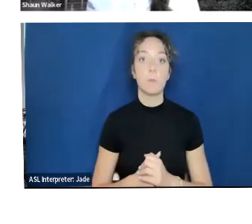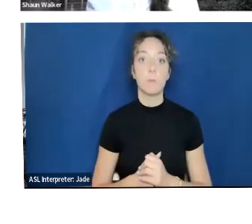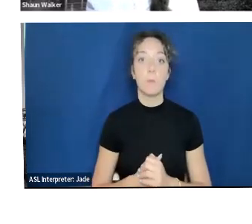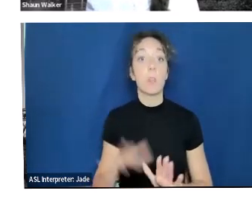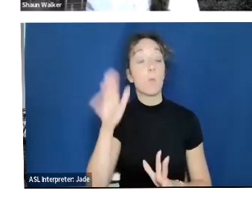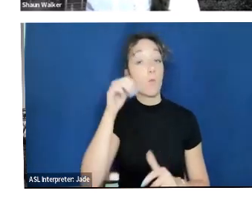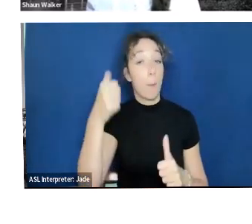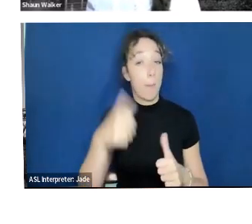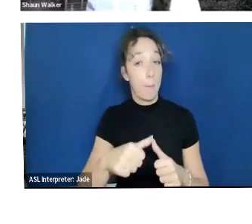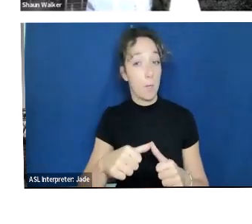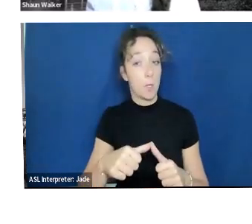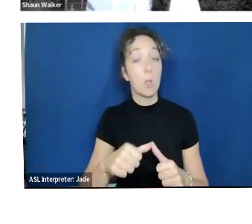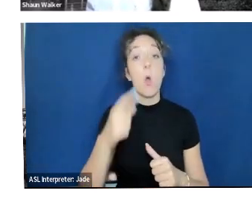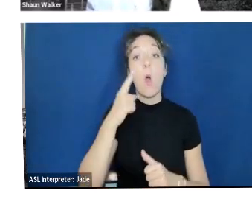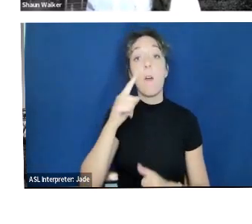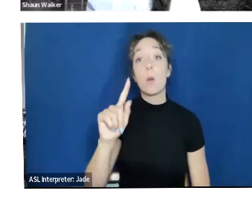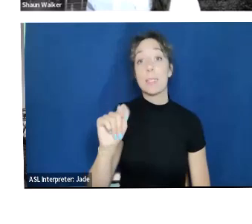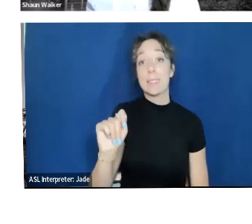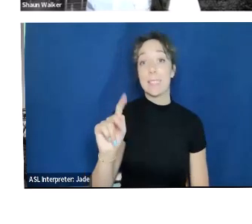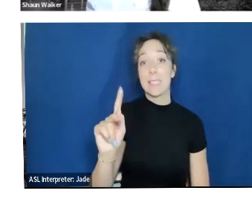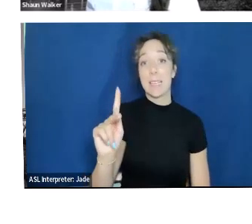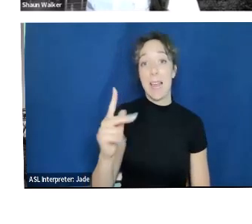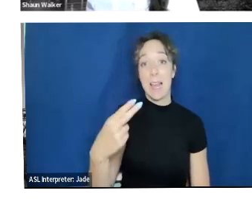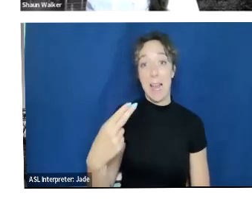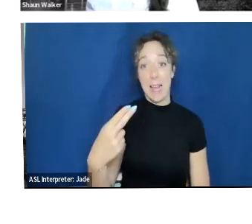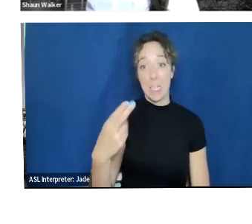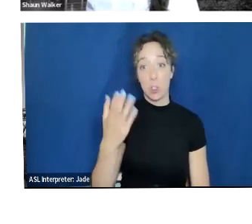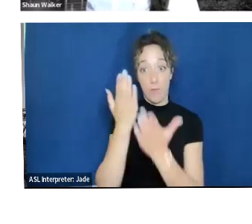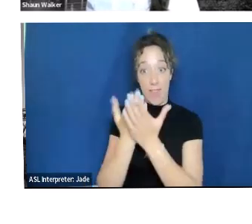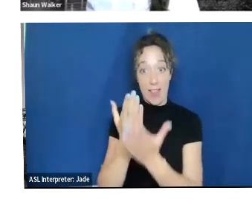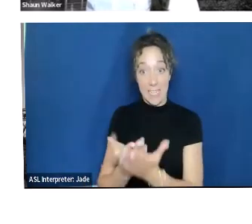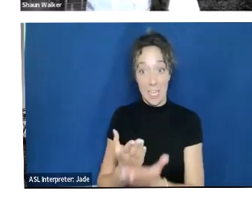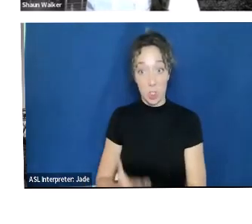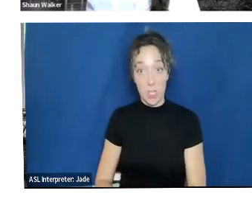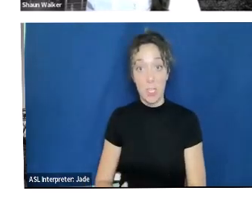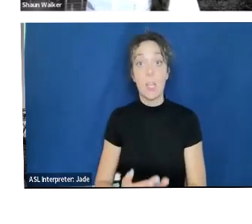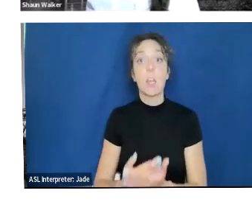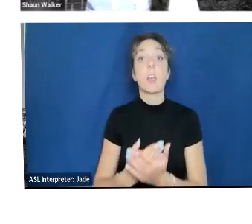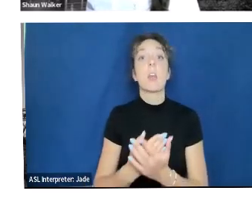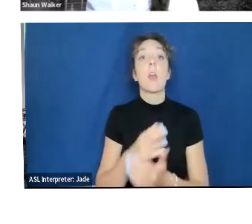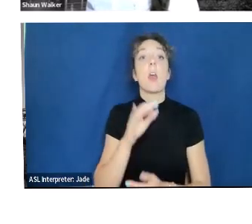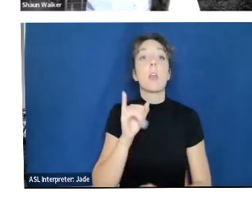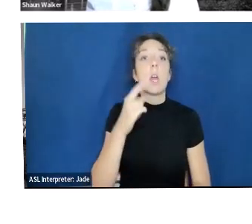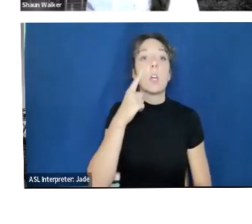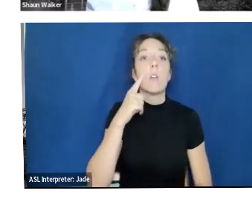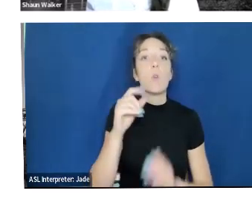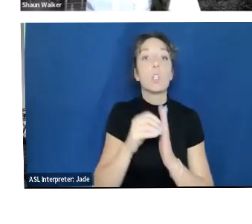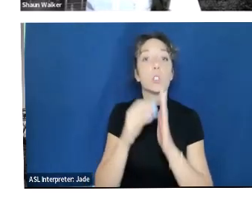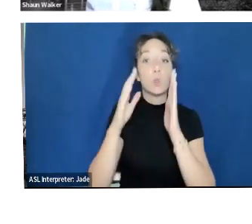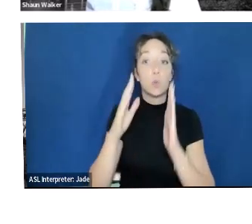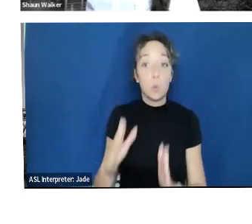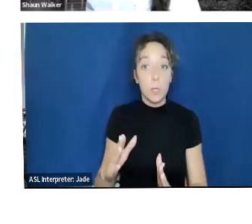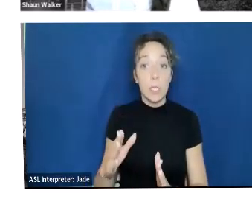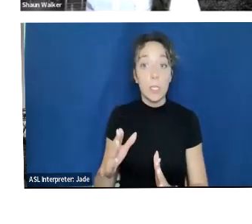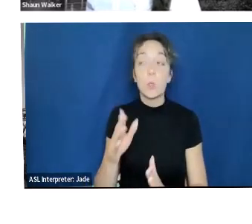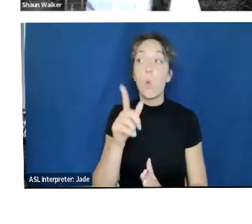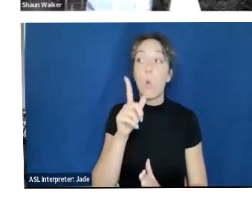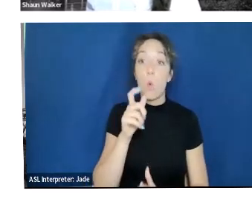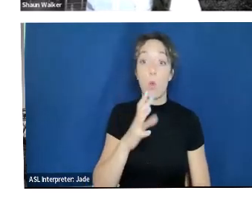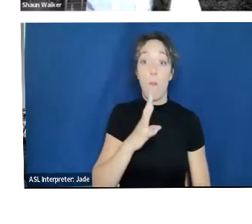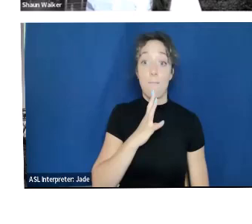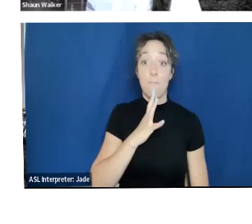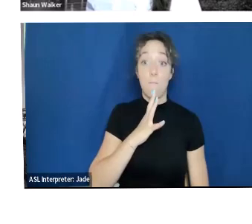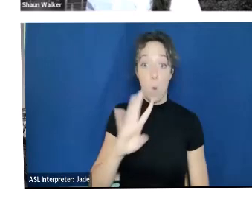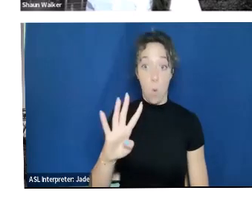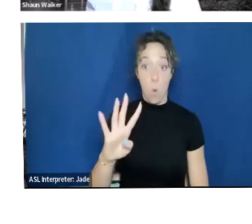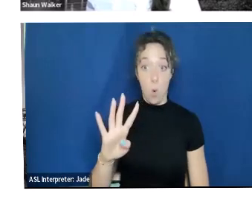Remember that for the TKH validation, it is for students that are 4 years